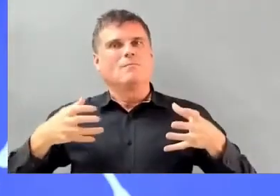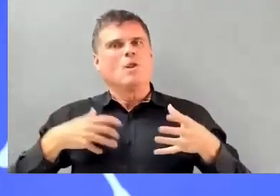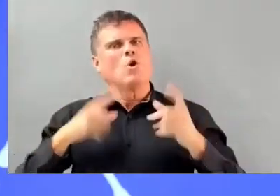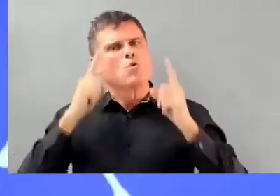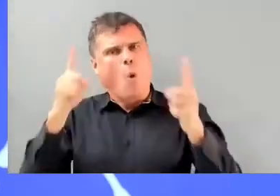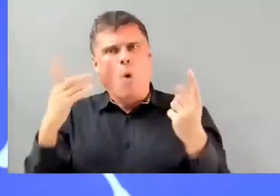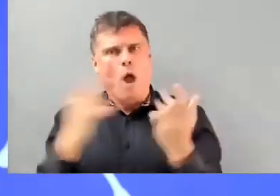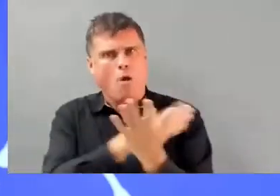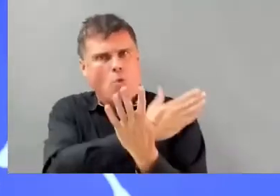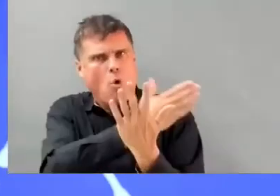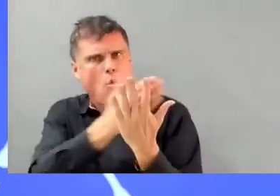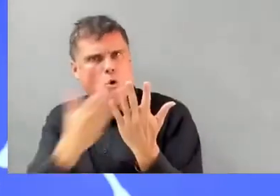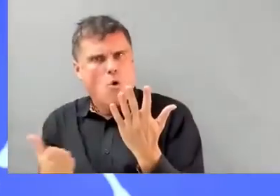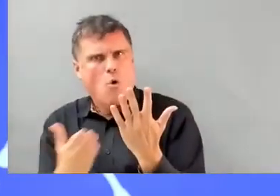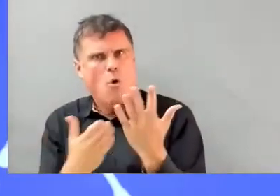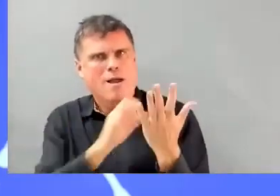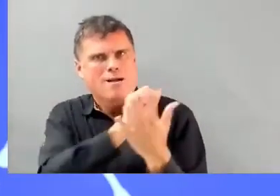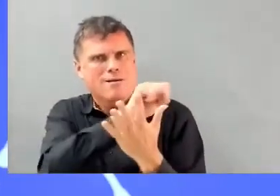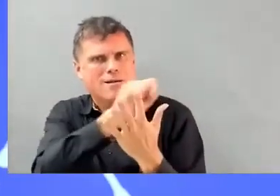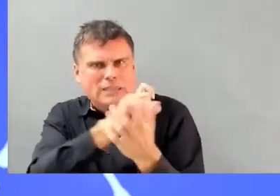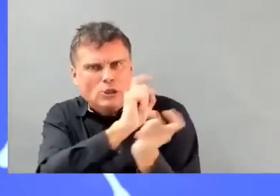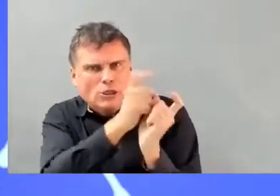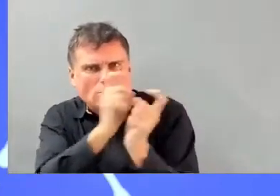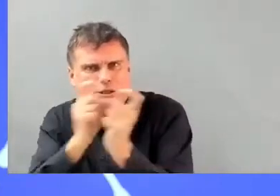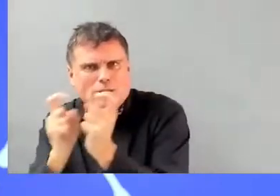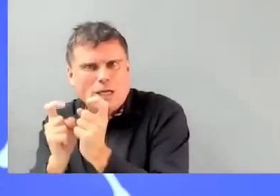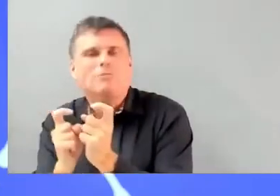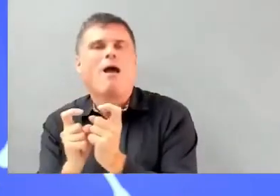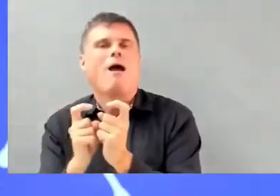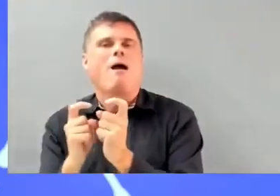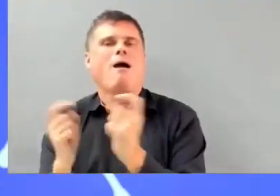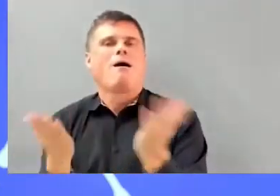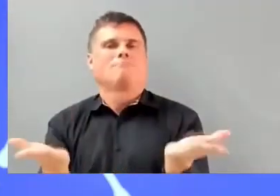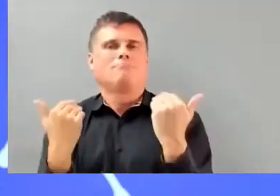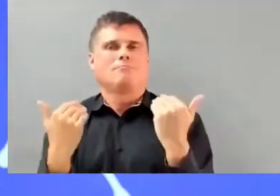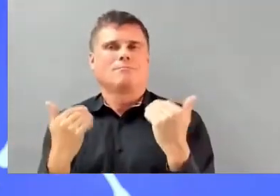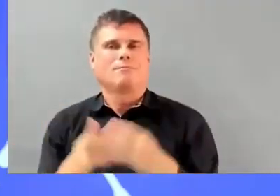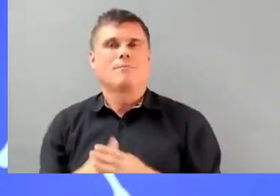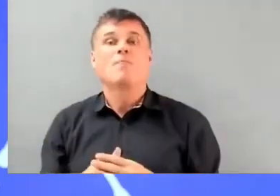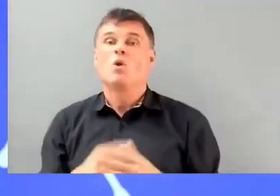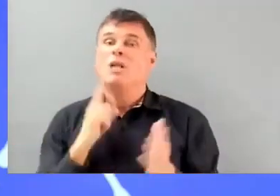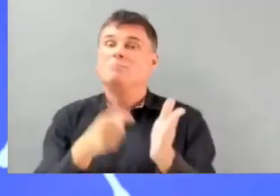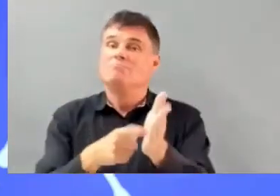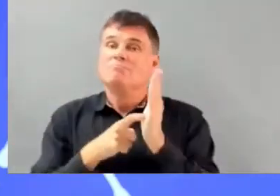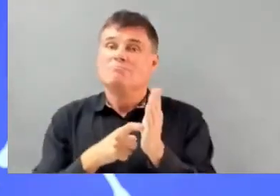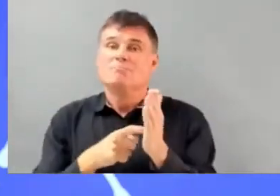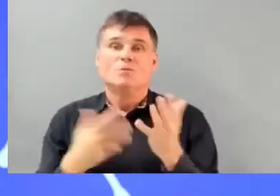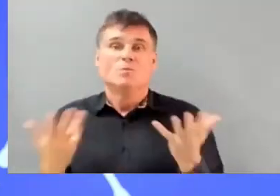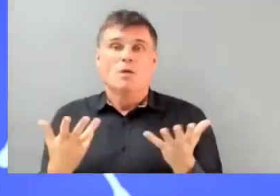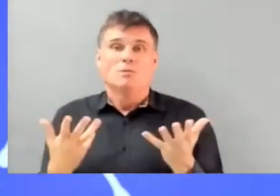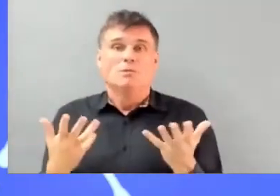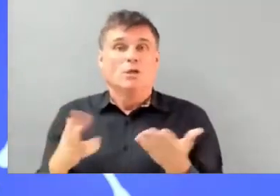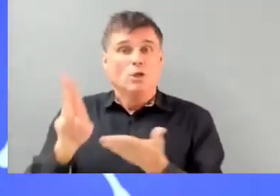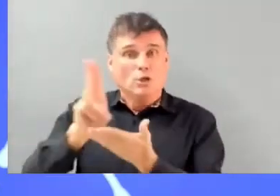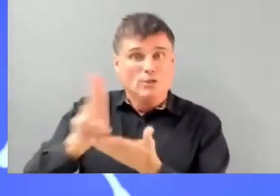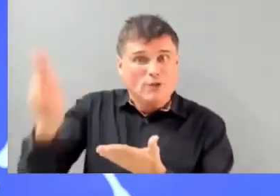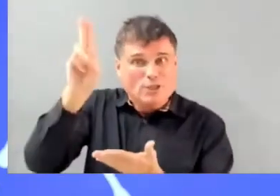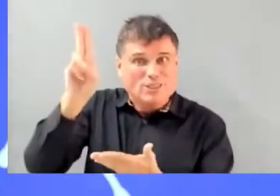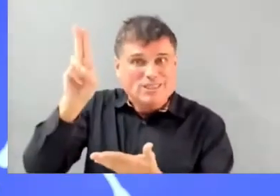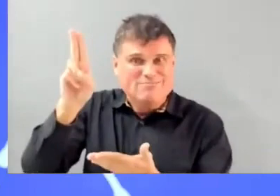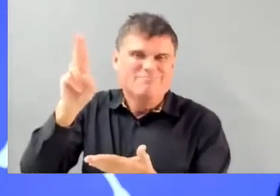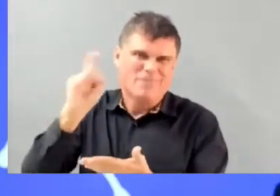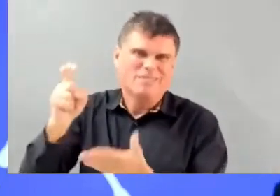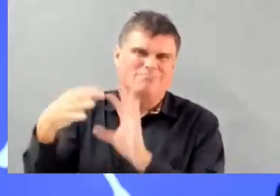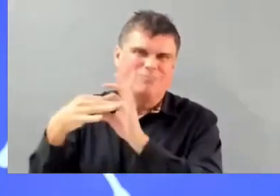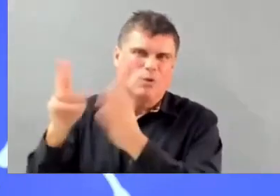that's needed at this time. But what does it require? It requires post-secondary education. It requires doctors working in